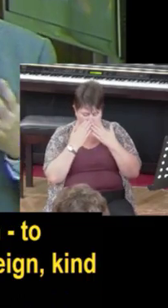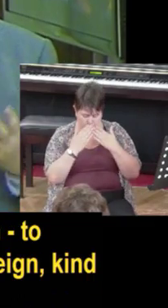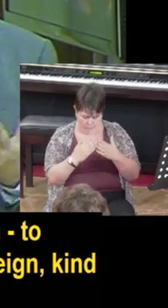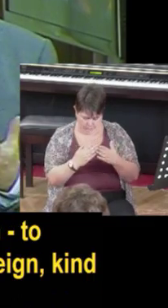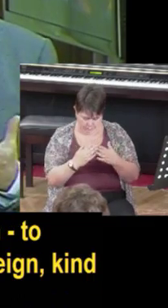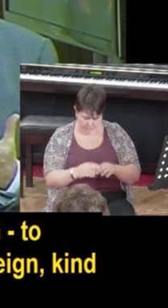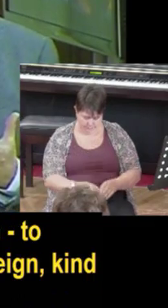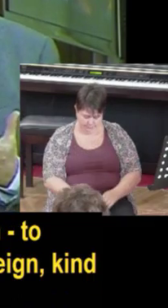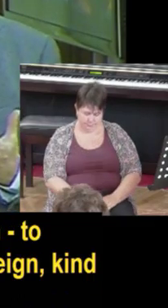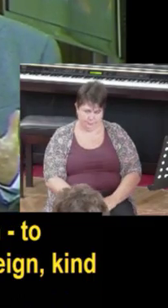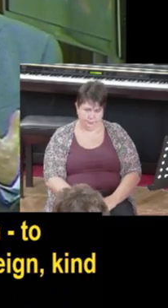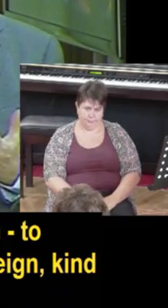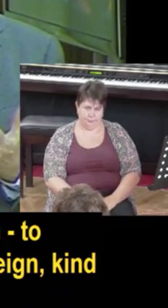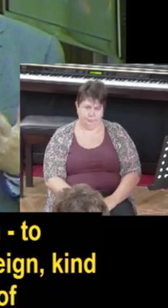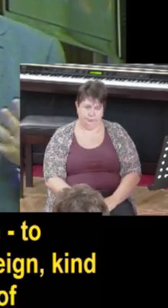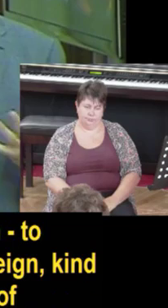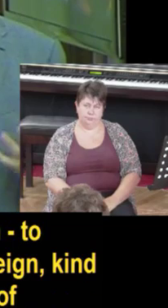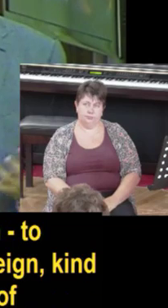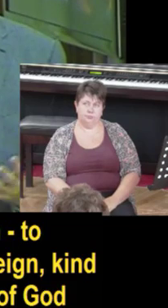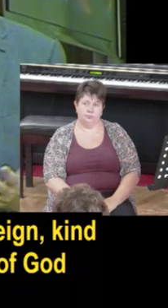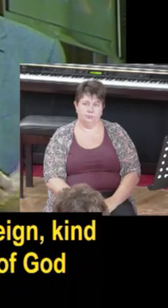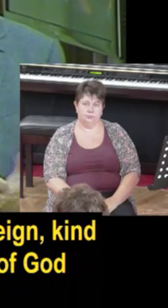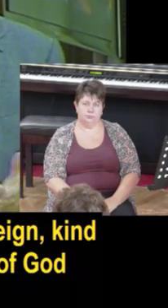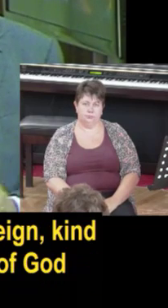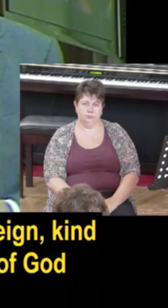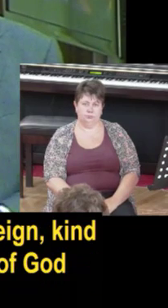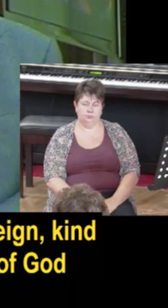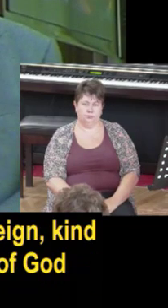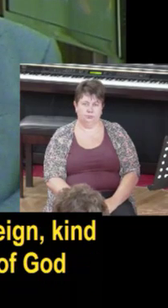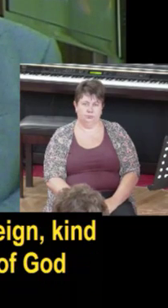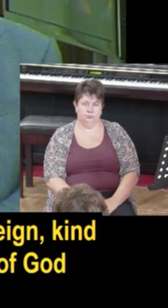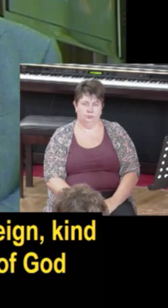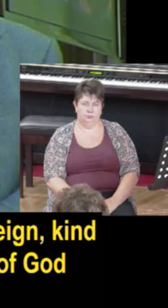our adoration, and our praise.